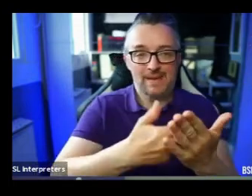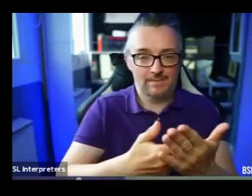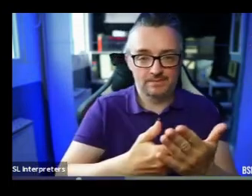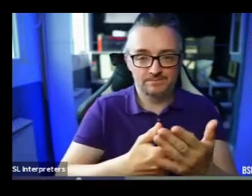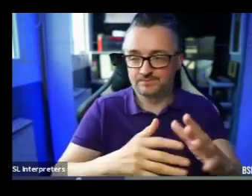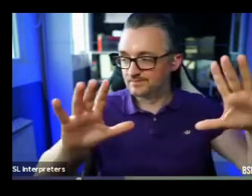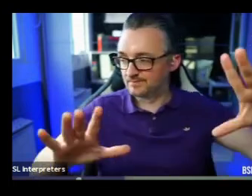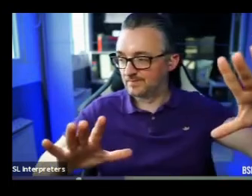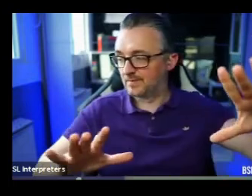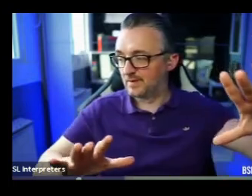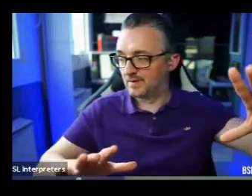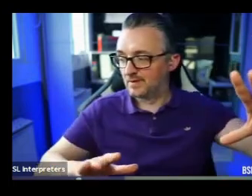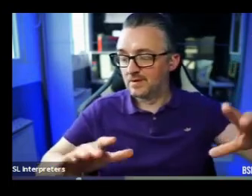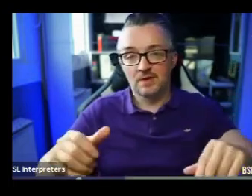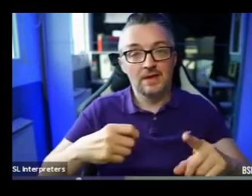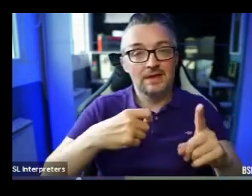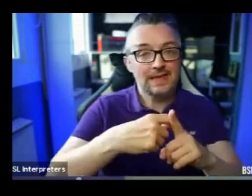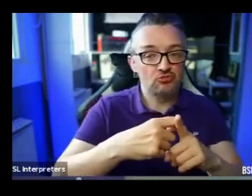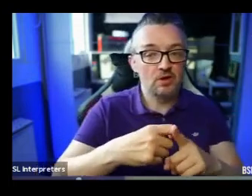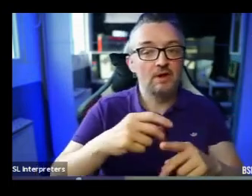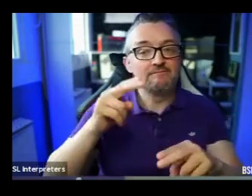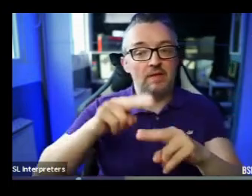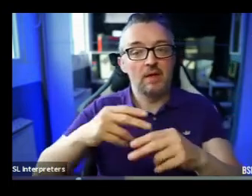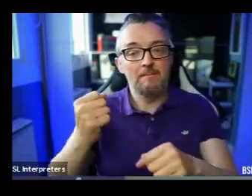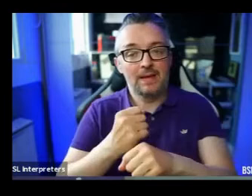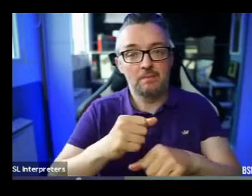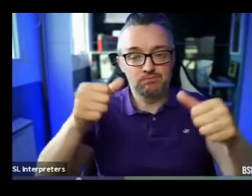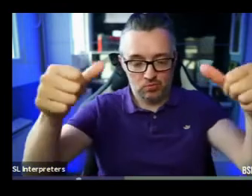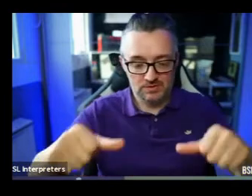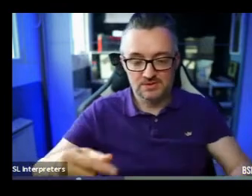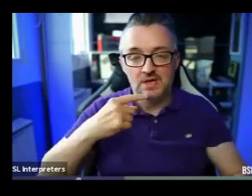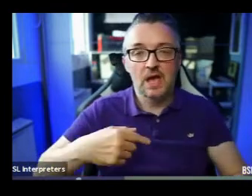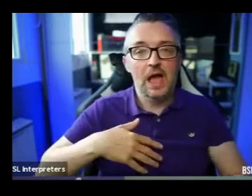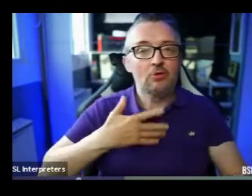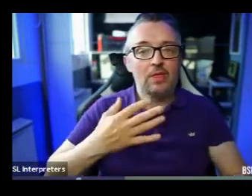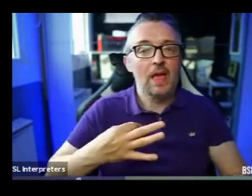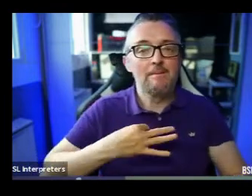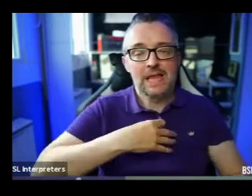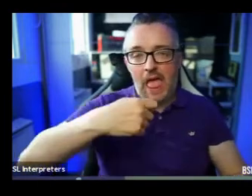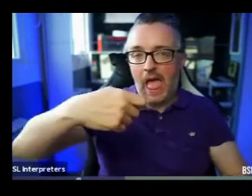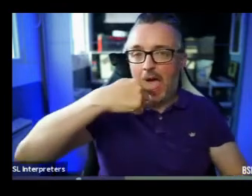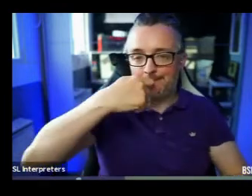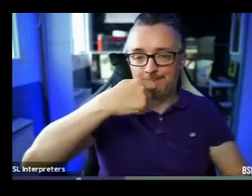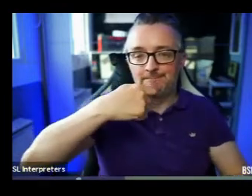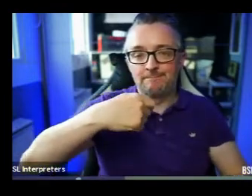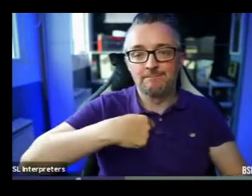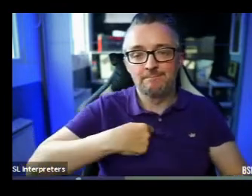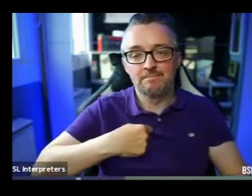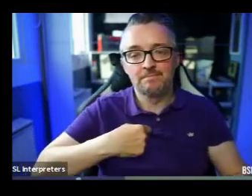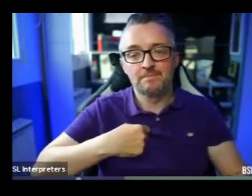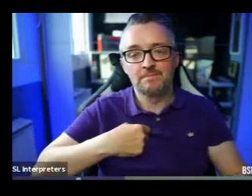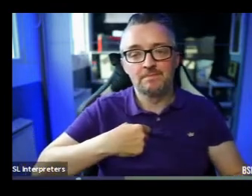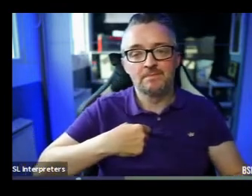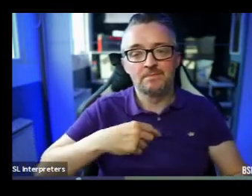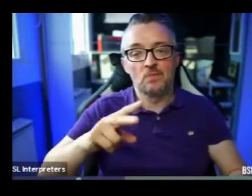of construction paper, and Kendra and her father made this poster that said, I don't like medicine by my mouth,